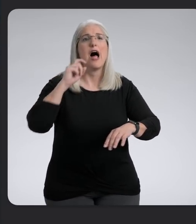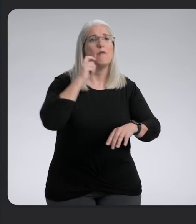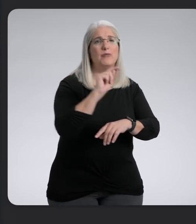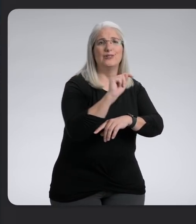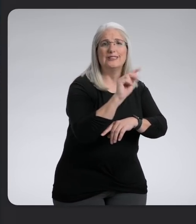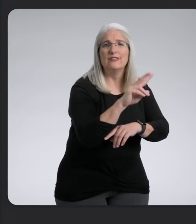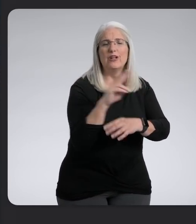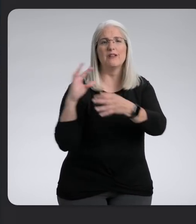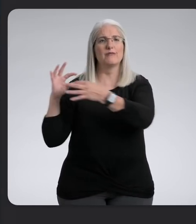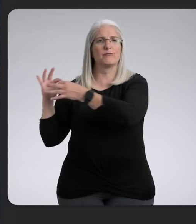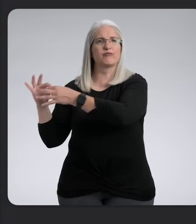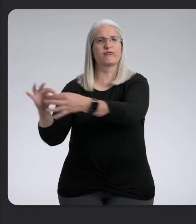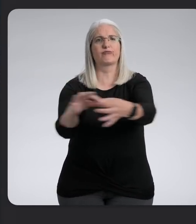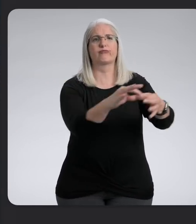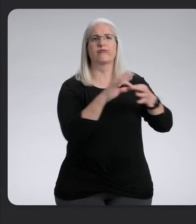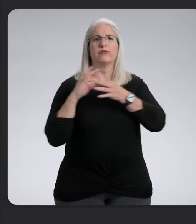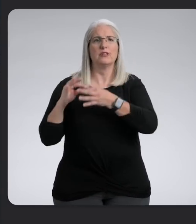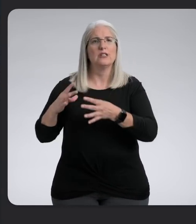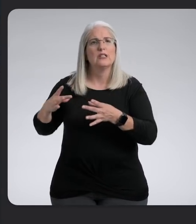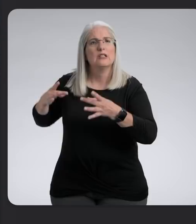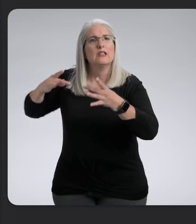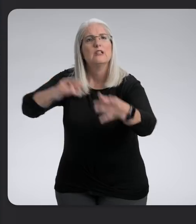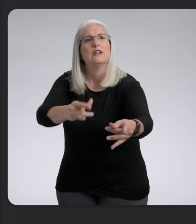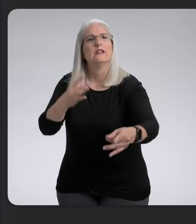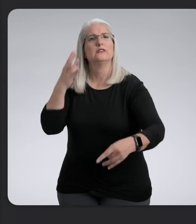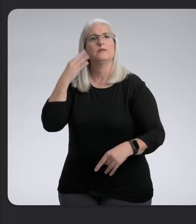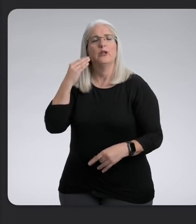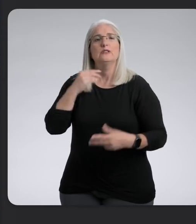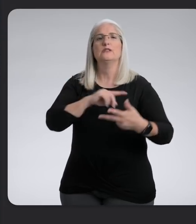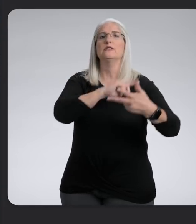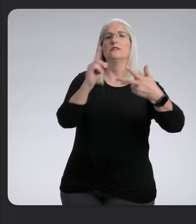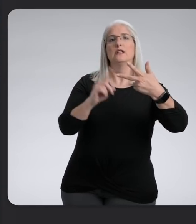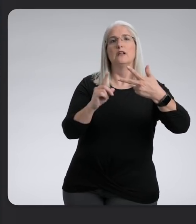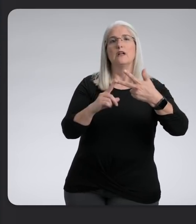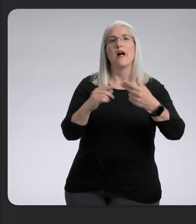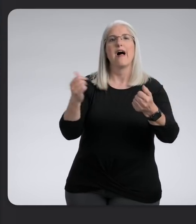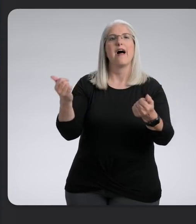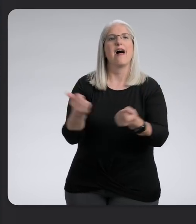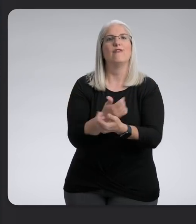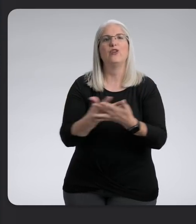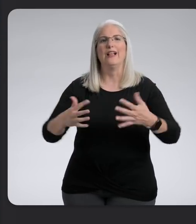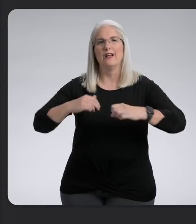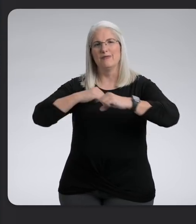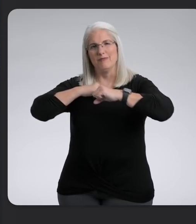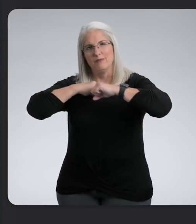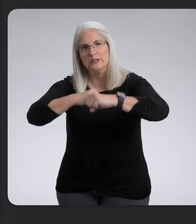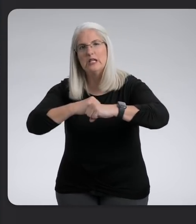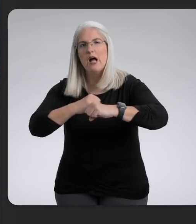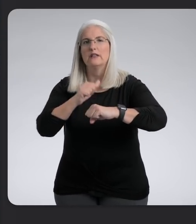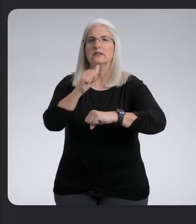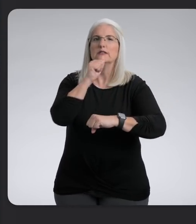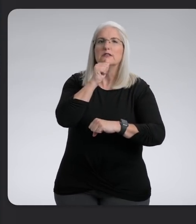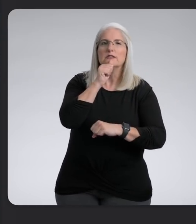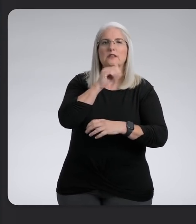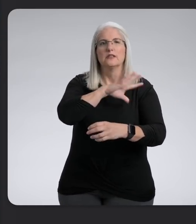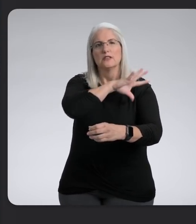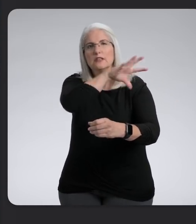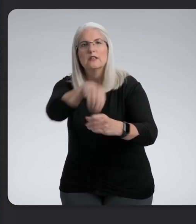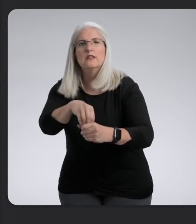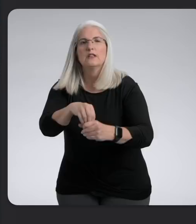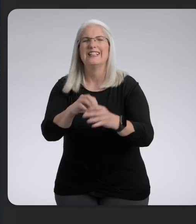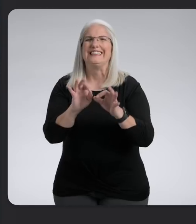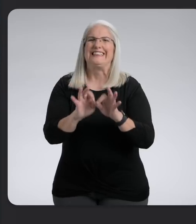deliver seamless experiences. And everything we do is built to be private and secure, which is so important to all of